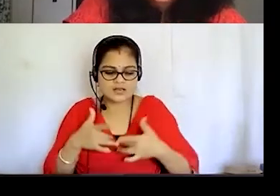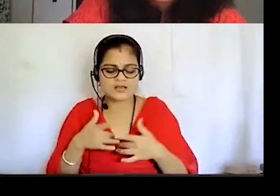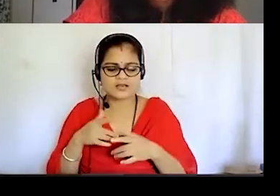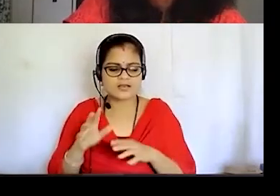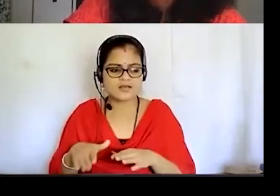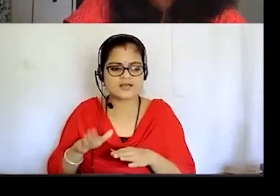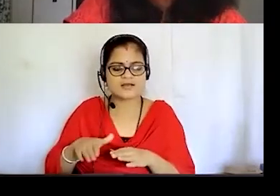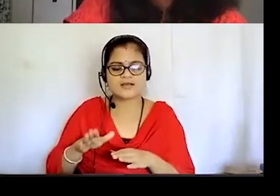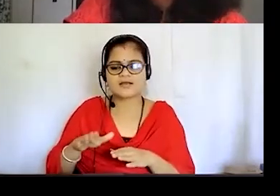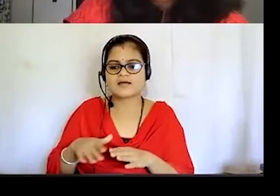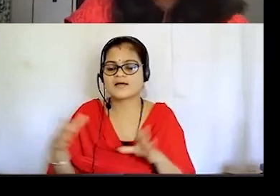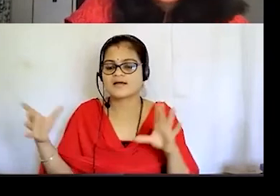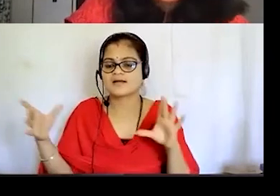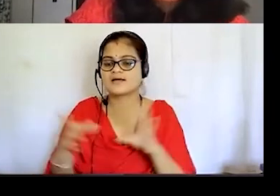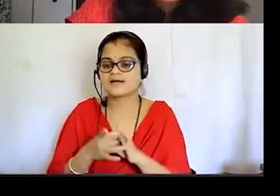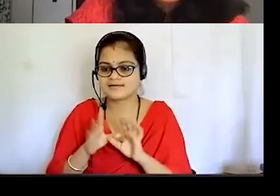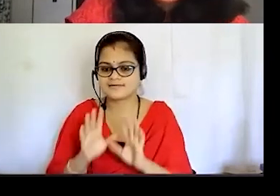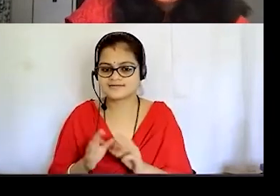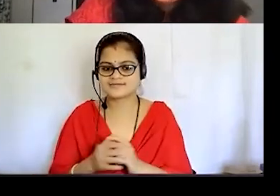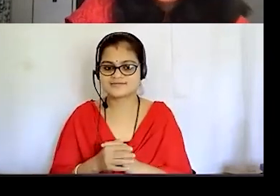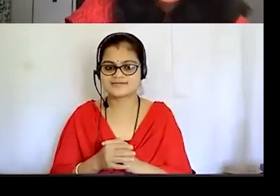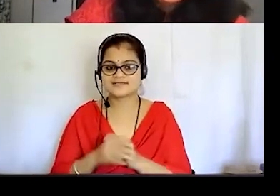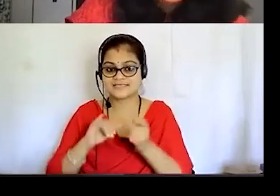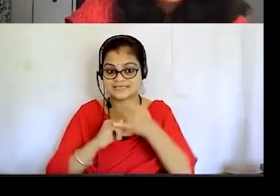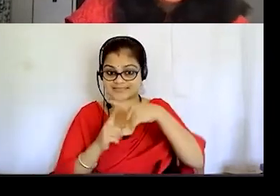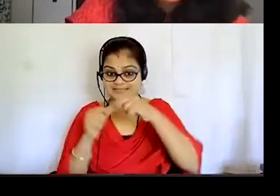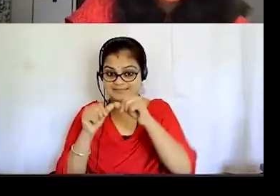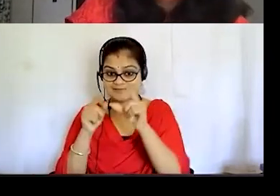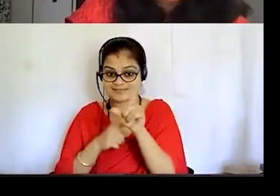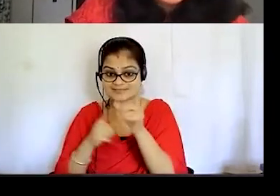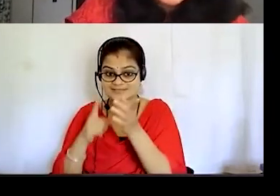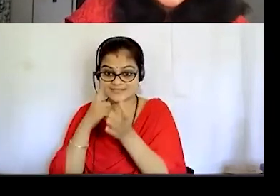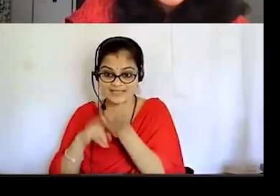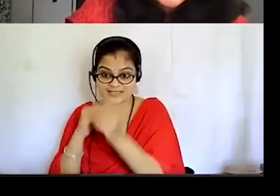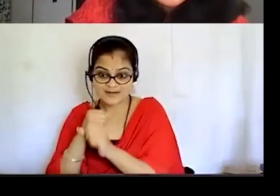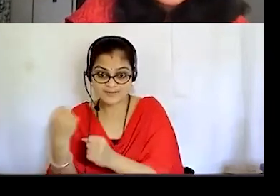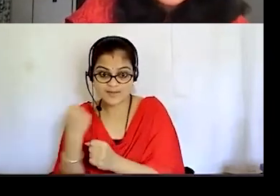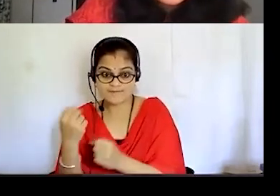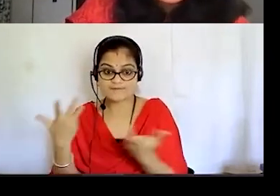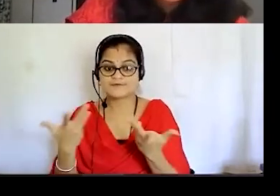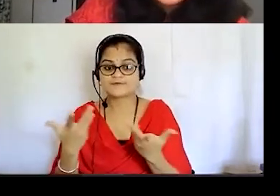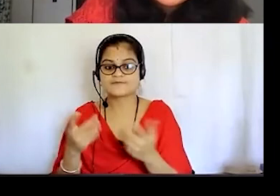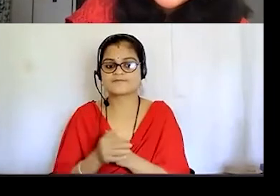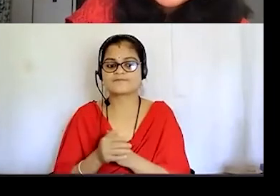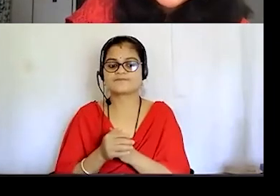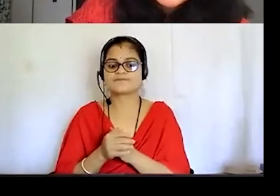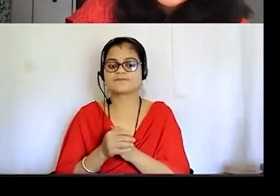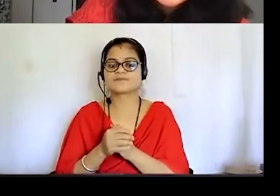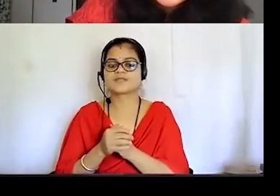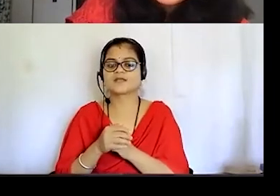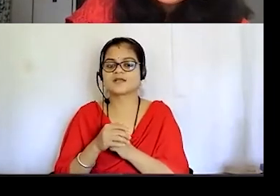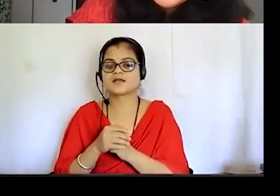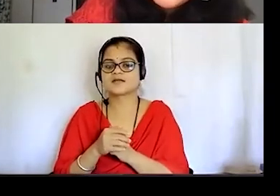music. Staying power. Each era clocks its timestamp of prevalent